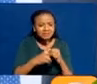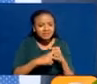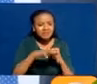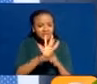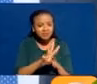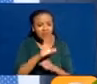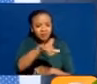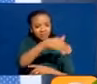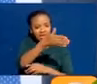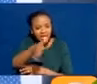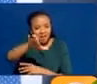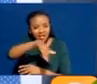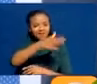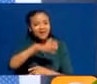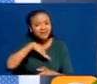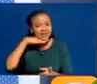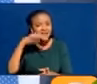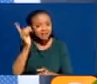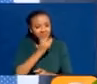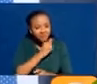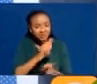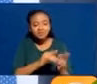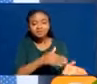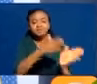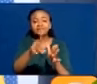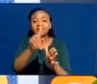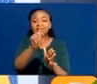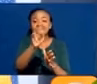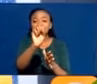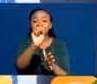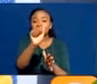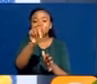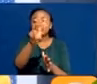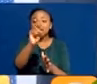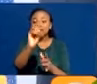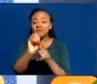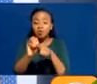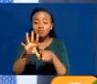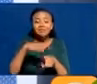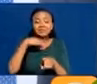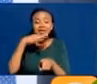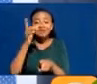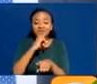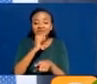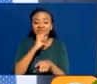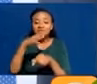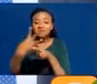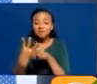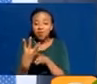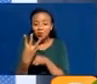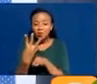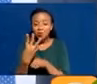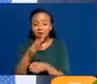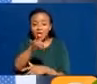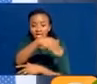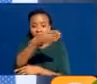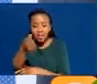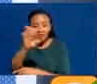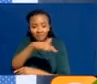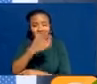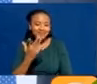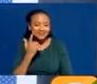zebras. The Tsavo ecosystem has lost 54 elephants, and this